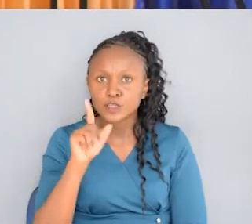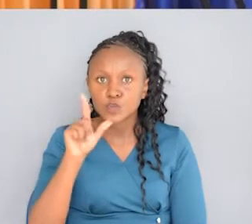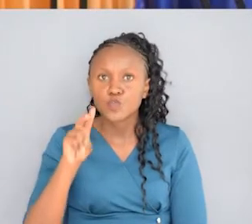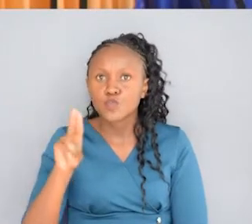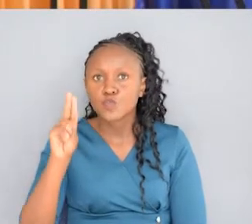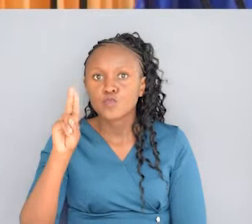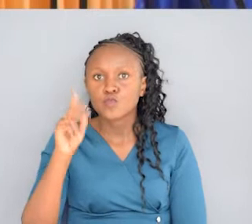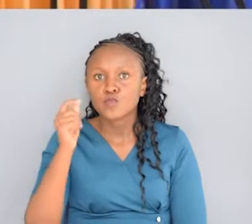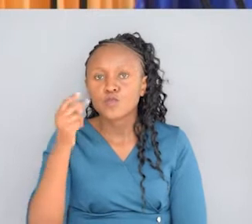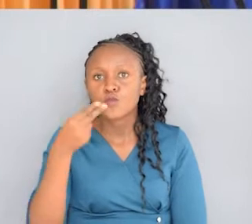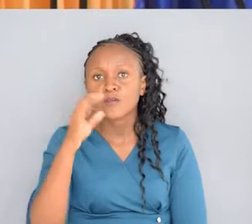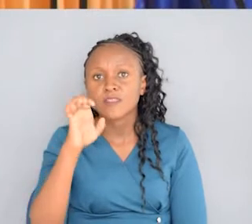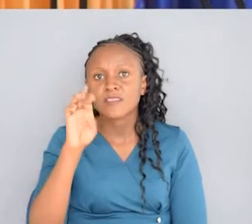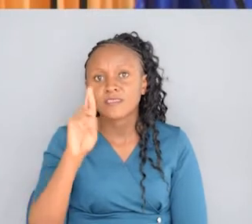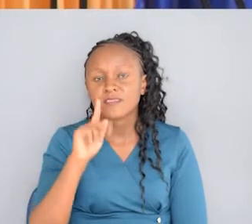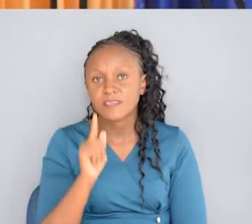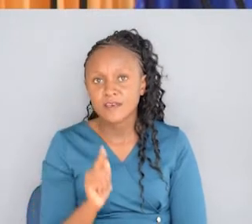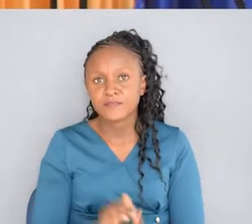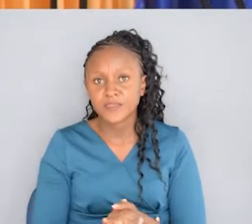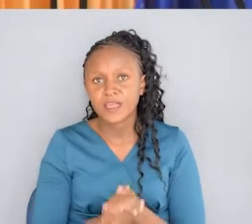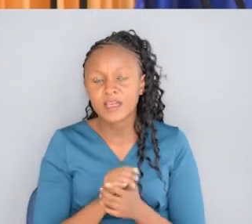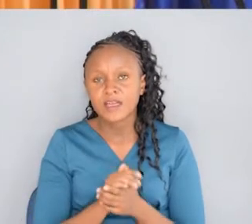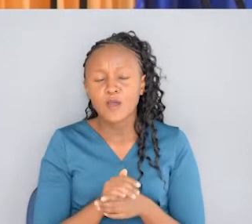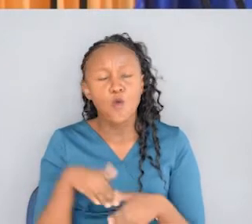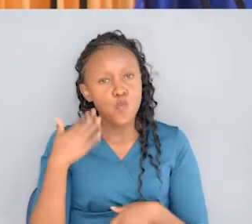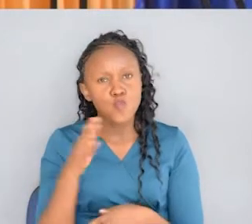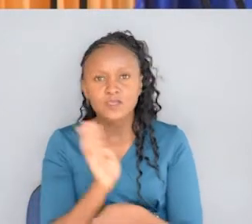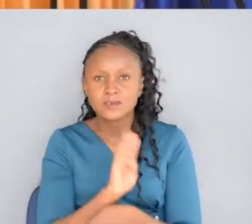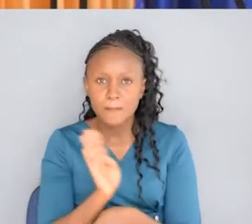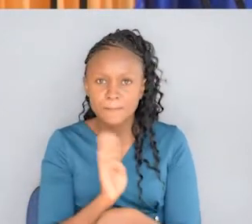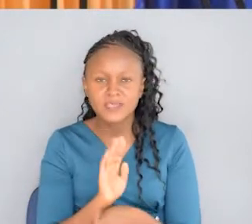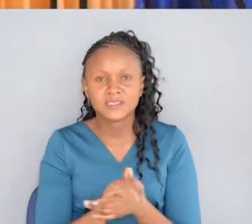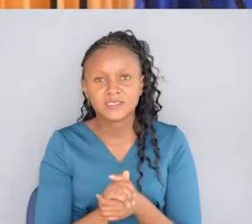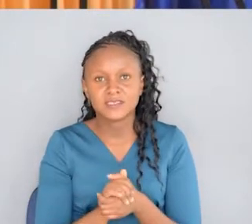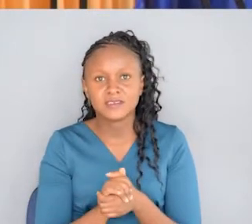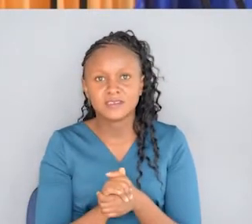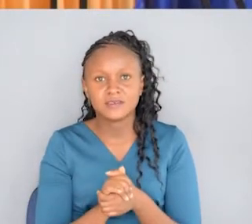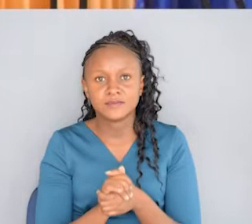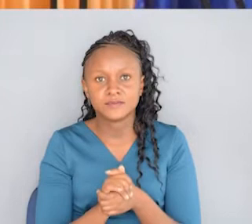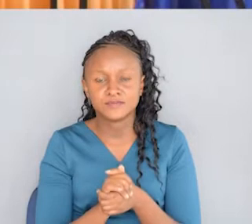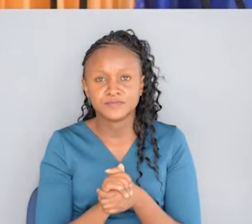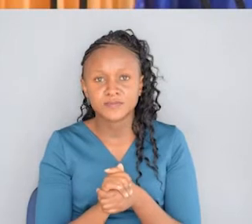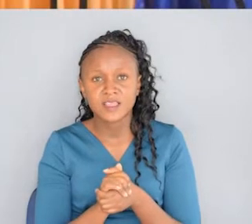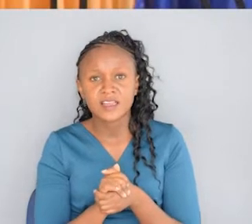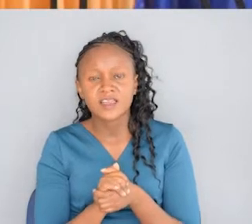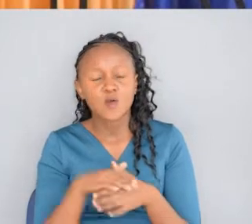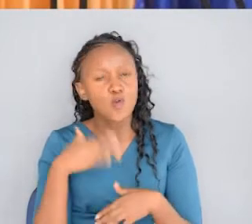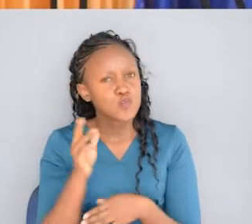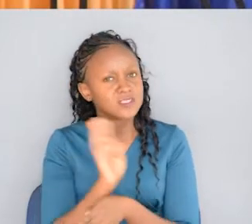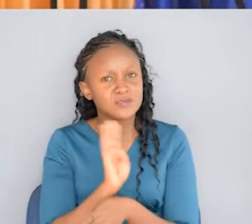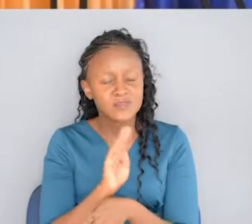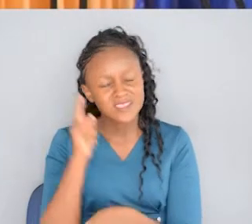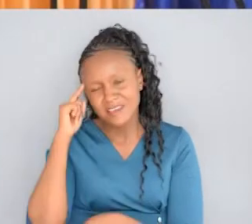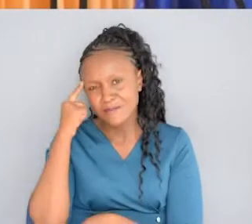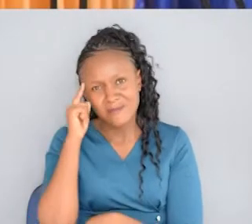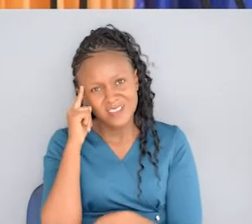his schedule, because Martin Luther was very busy during the times of Reformation, and he was very busy. I can imagine how he